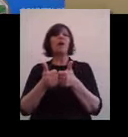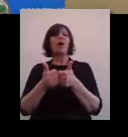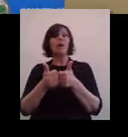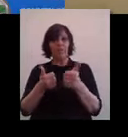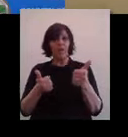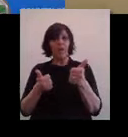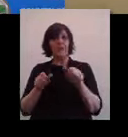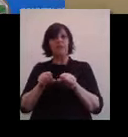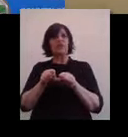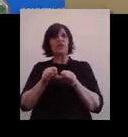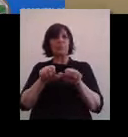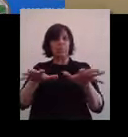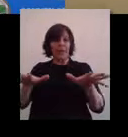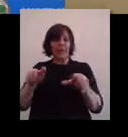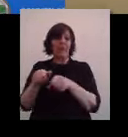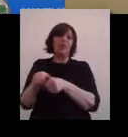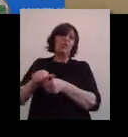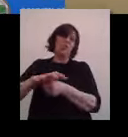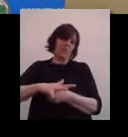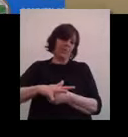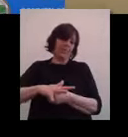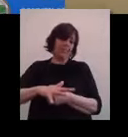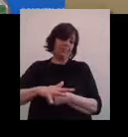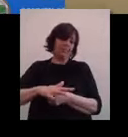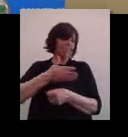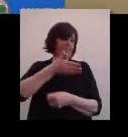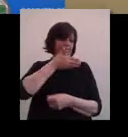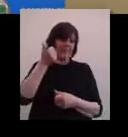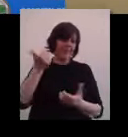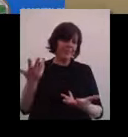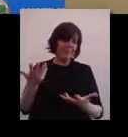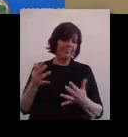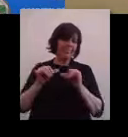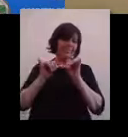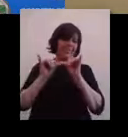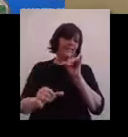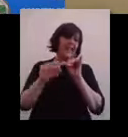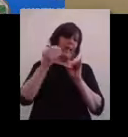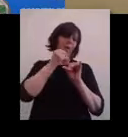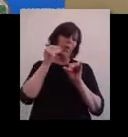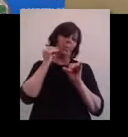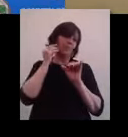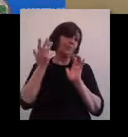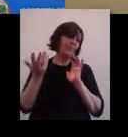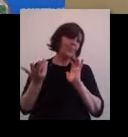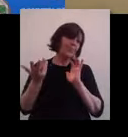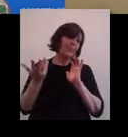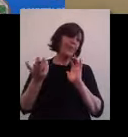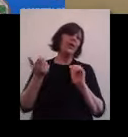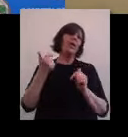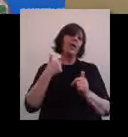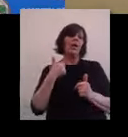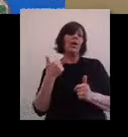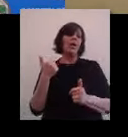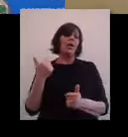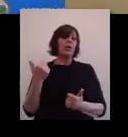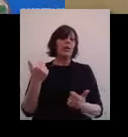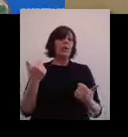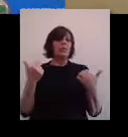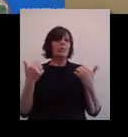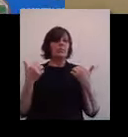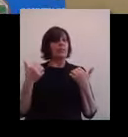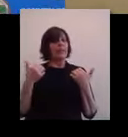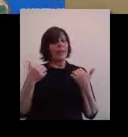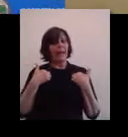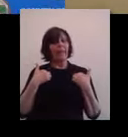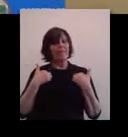community, and the best way to do that is to have people still at home. We have a larger outbreak than comparable communities our size.